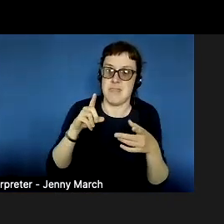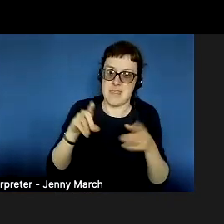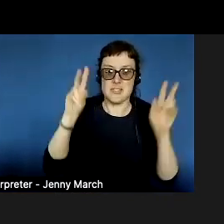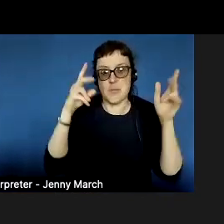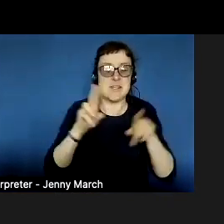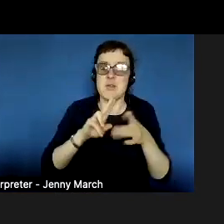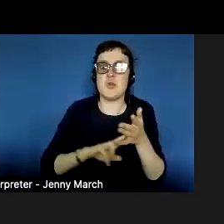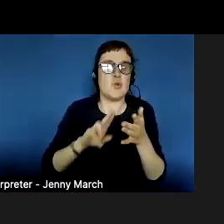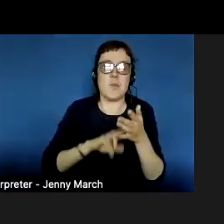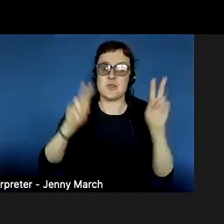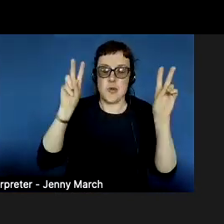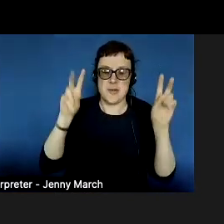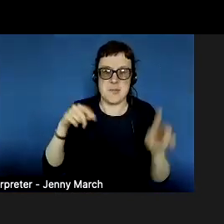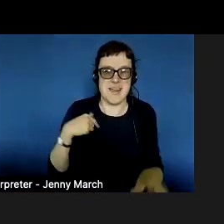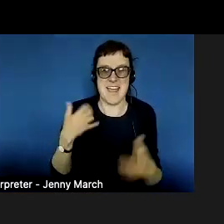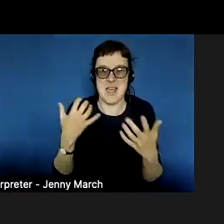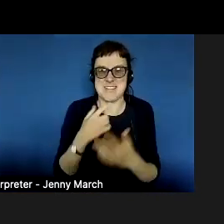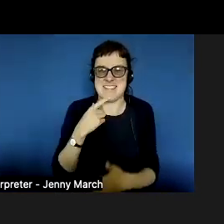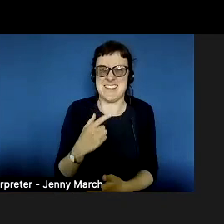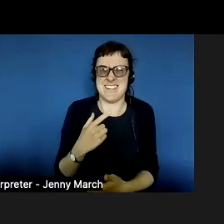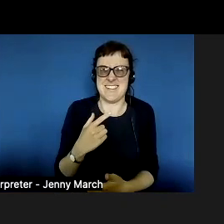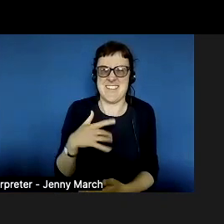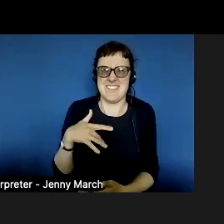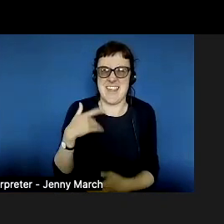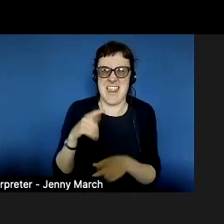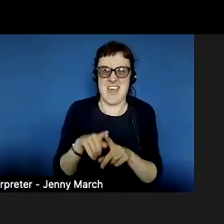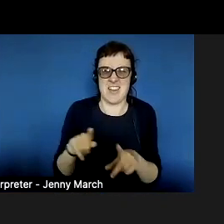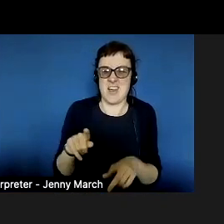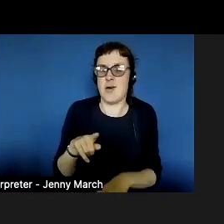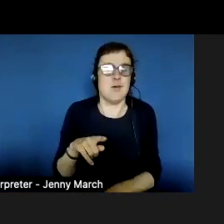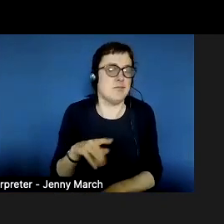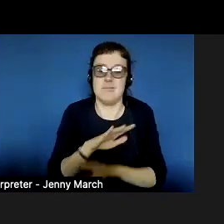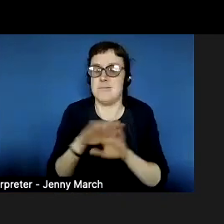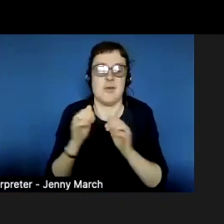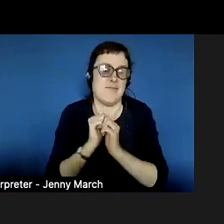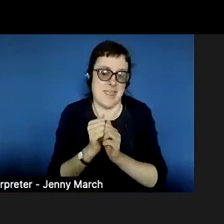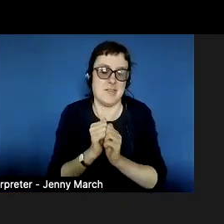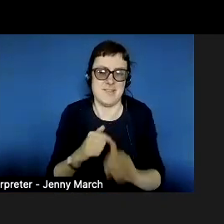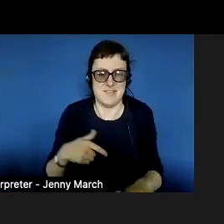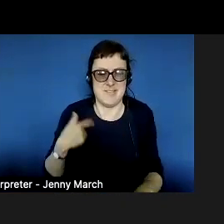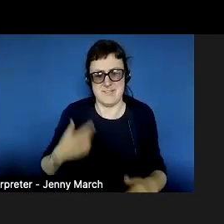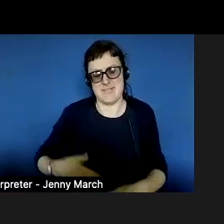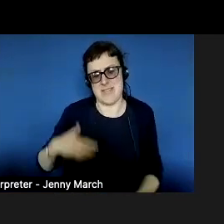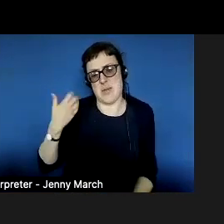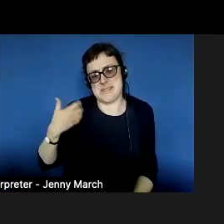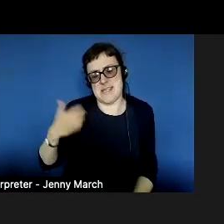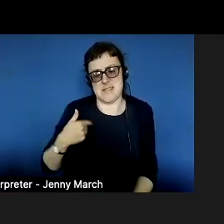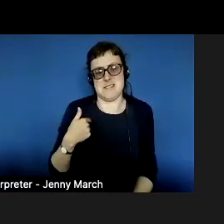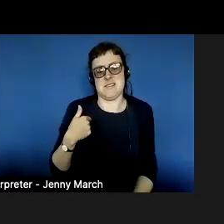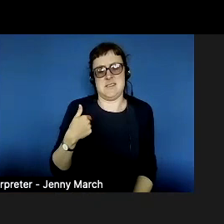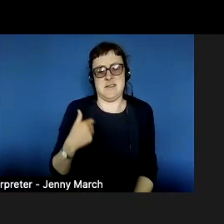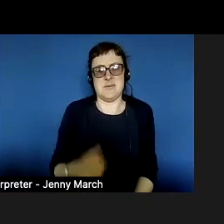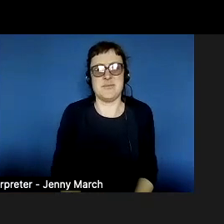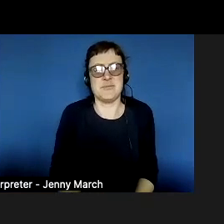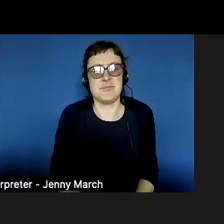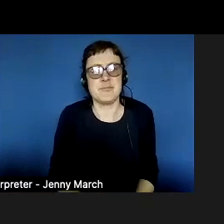but the way he said it was as if they didn't have any value, and that's what upset us about it. Yeah, but also the